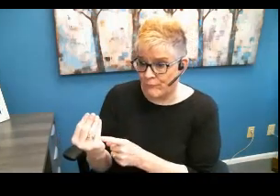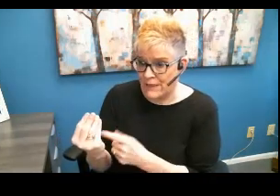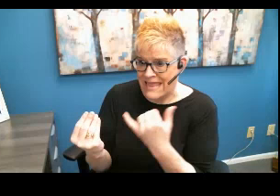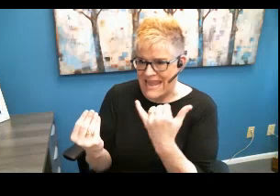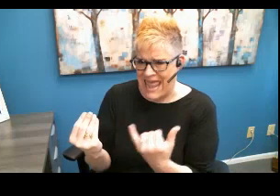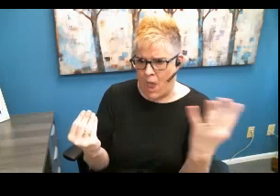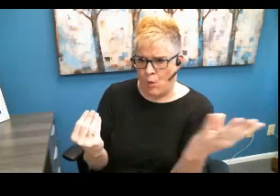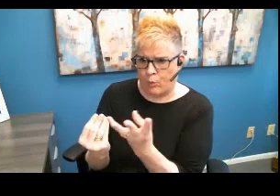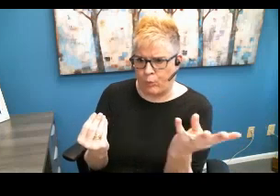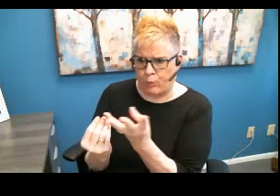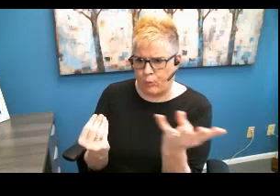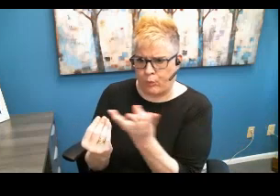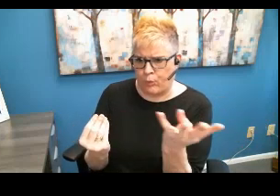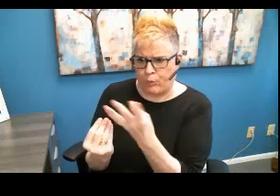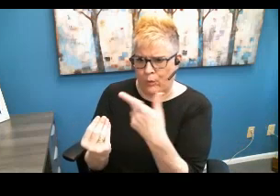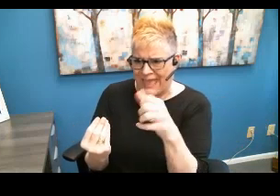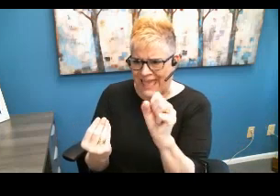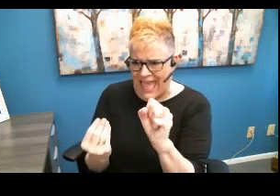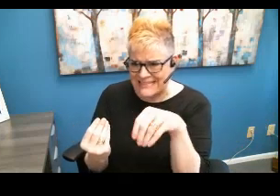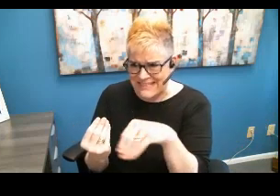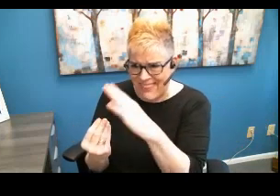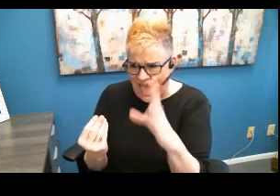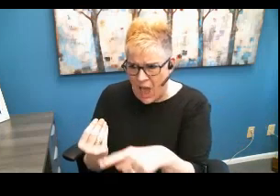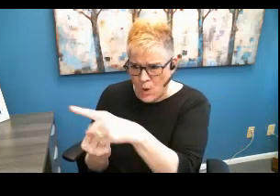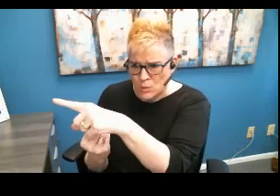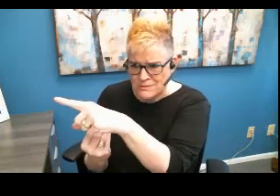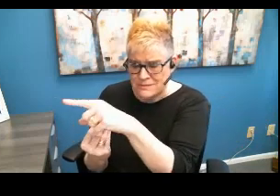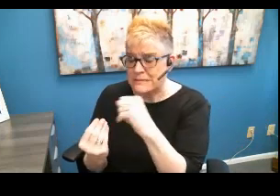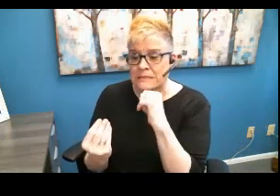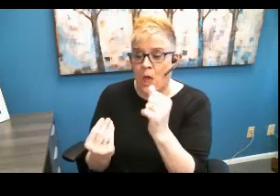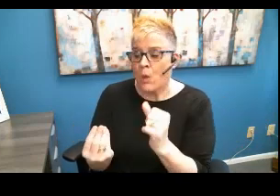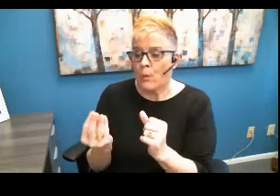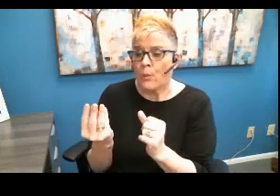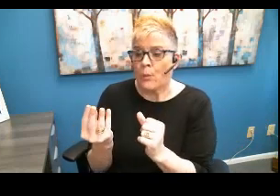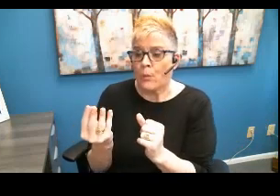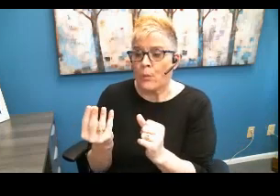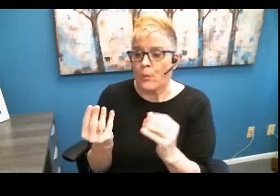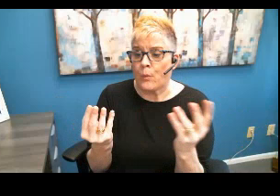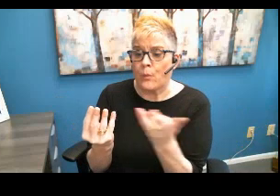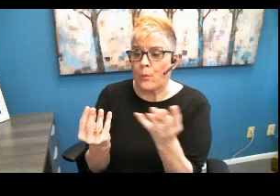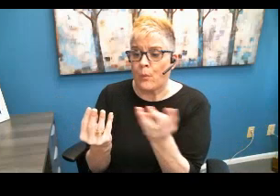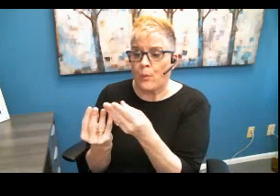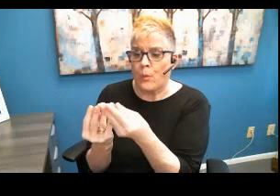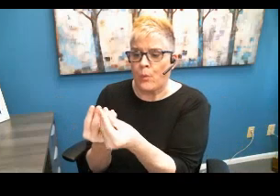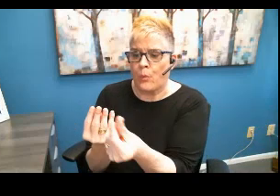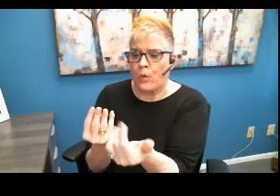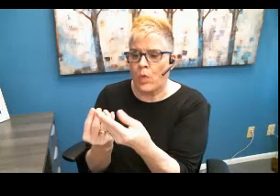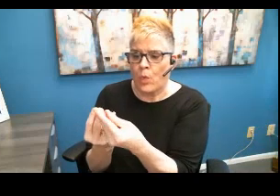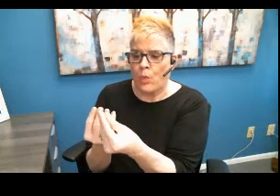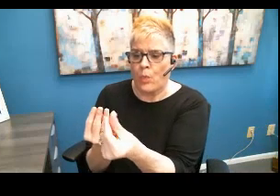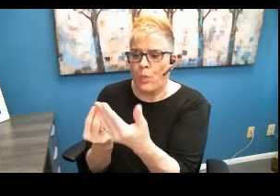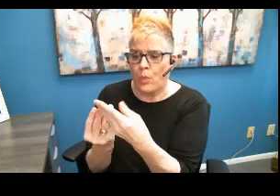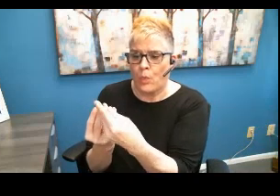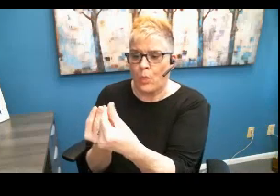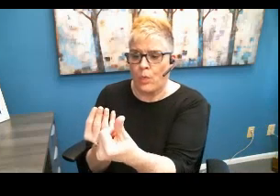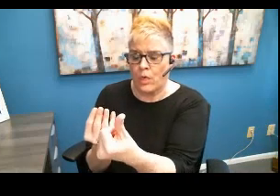gas into the structure. It's not being burned off by that pilot light. So you have to shut off